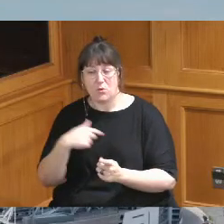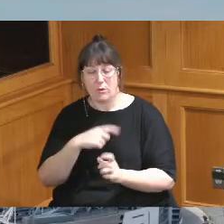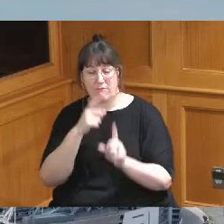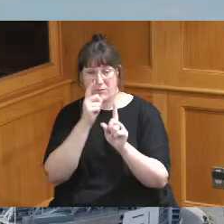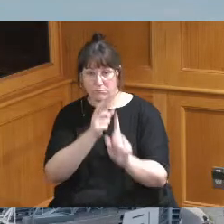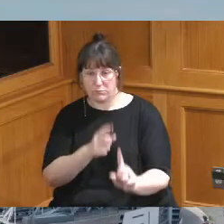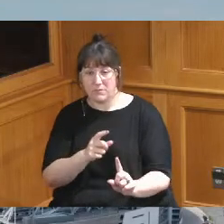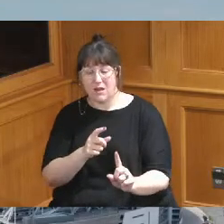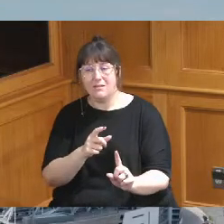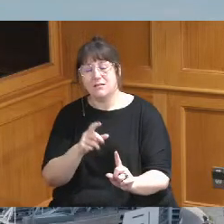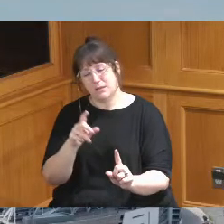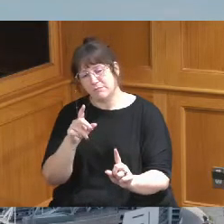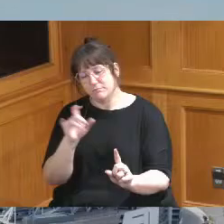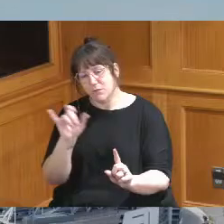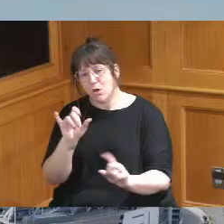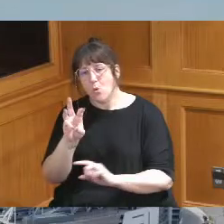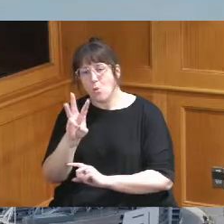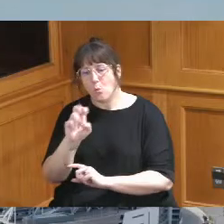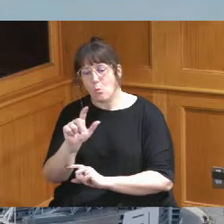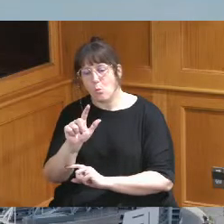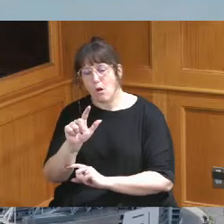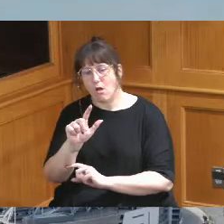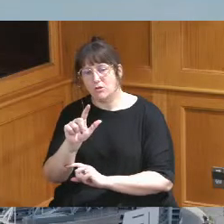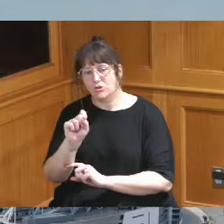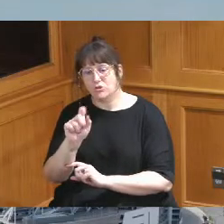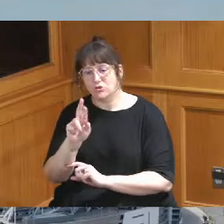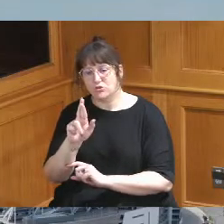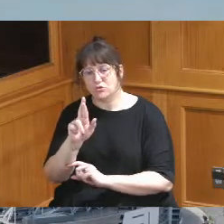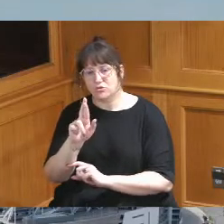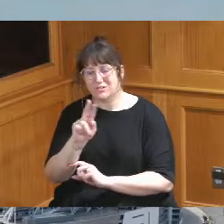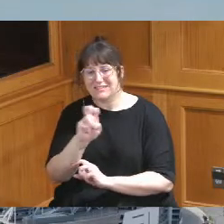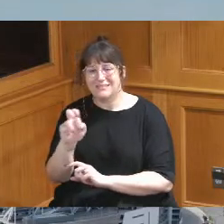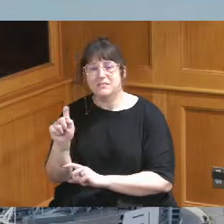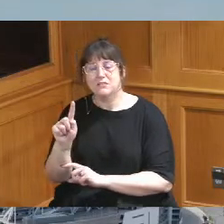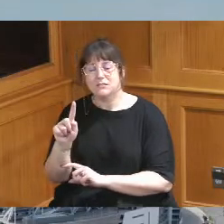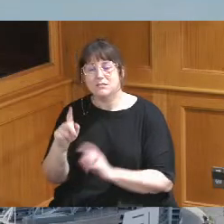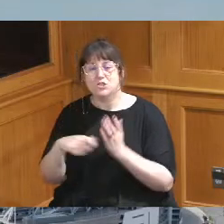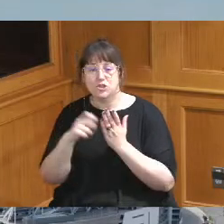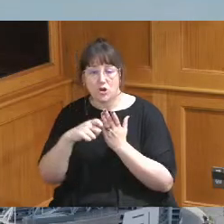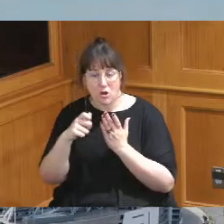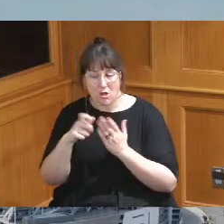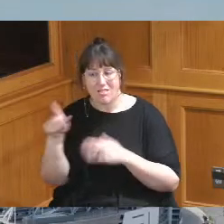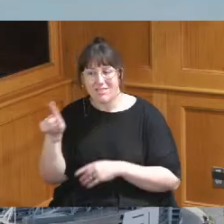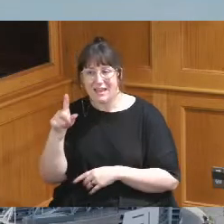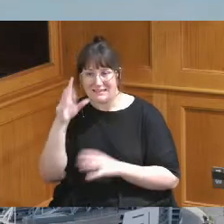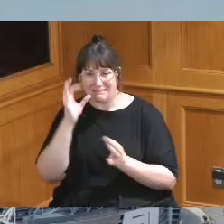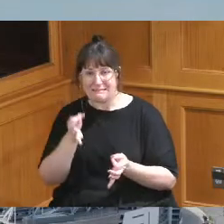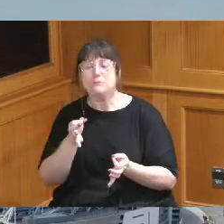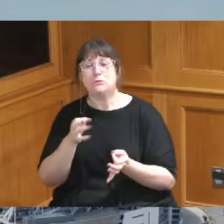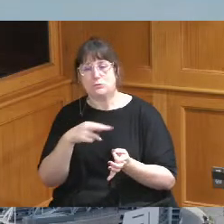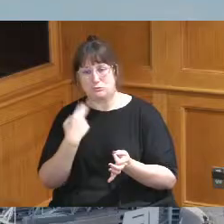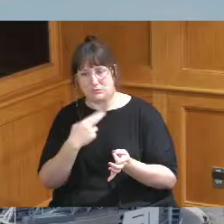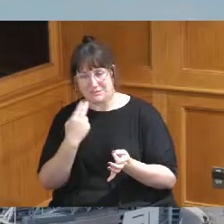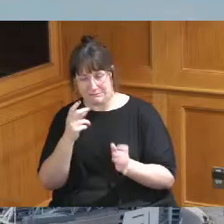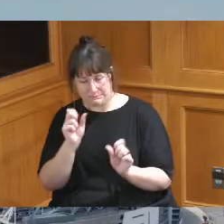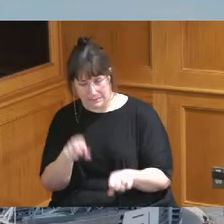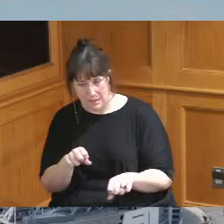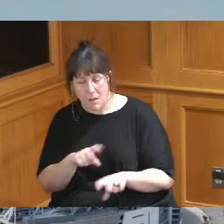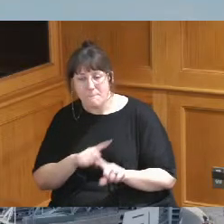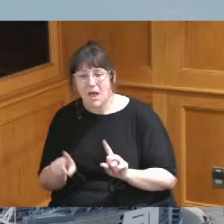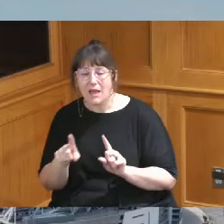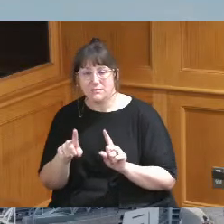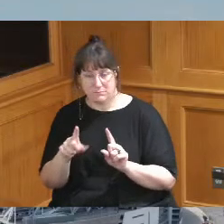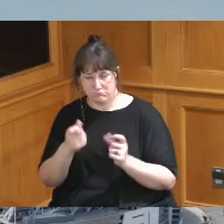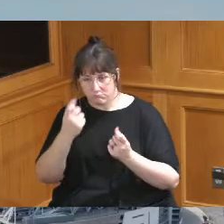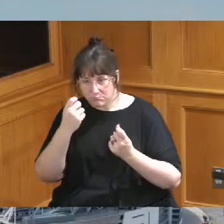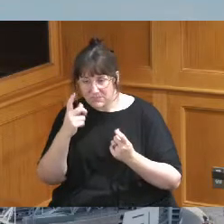the Wall Street Journal that it was a, quote, risky deal for taxpayers. But the bottom line is